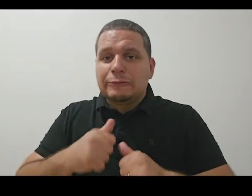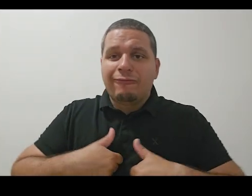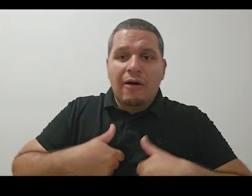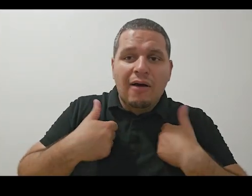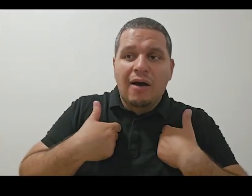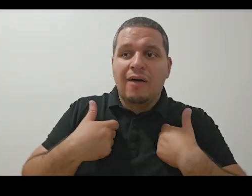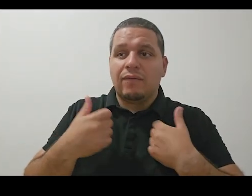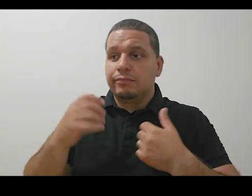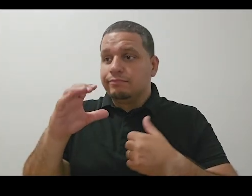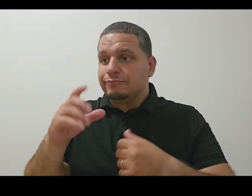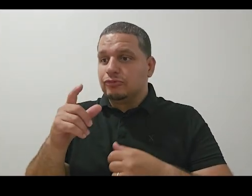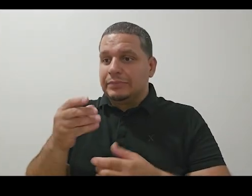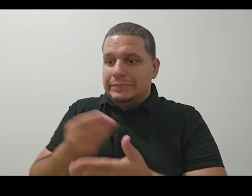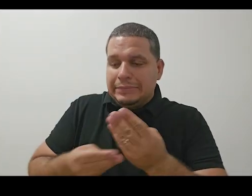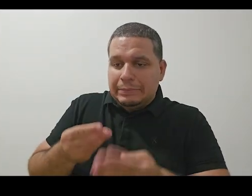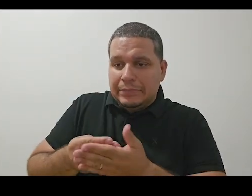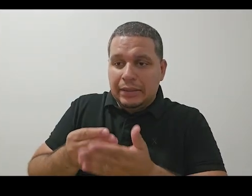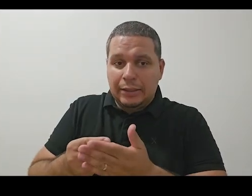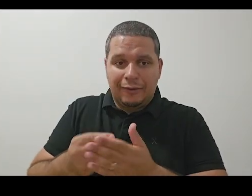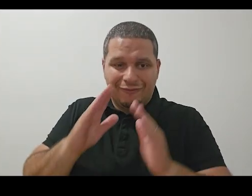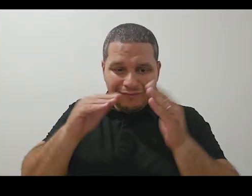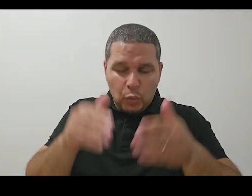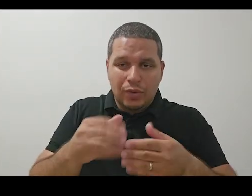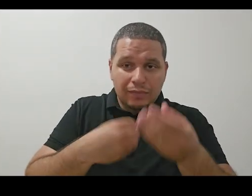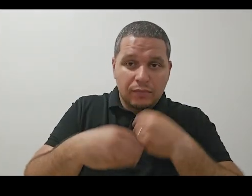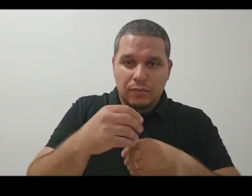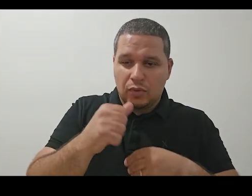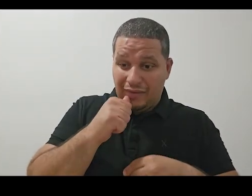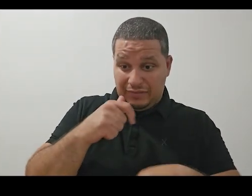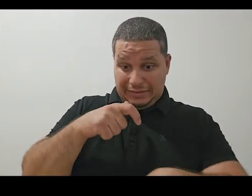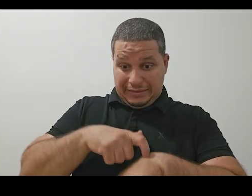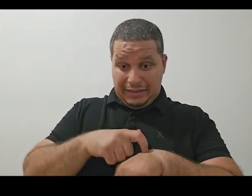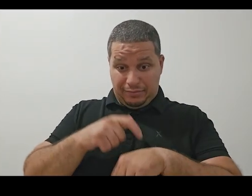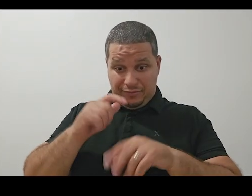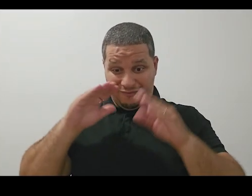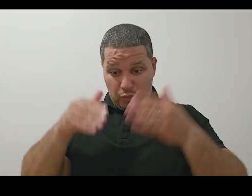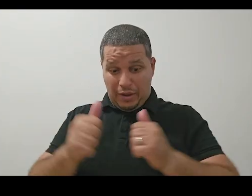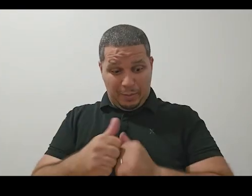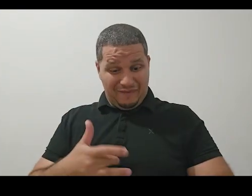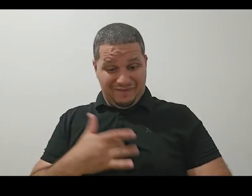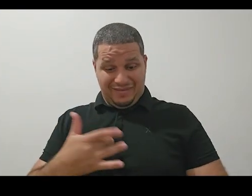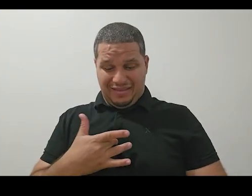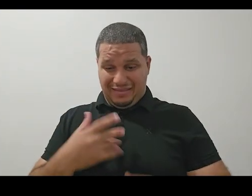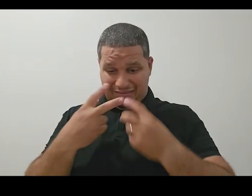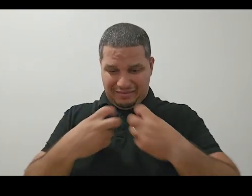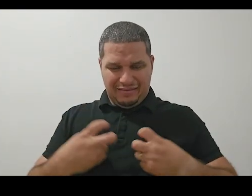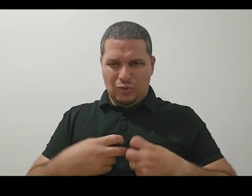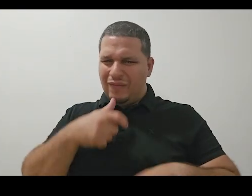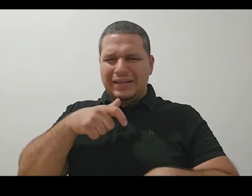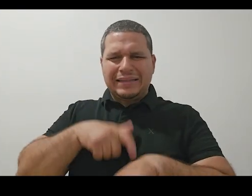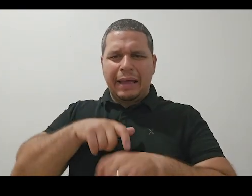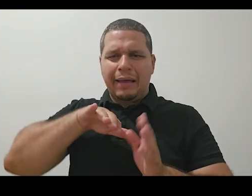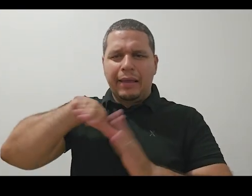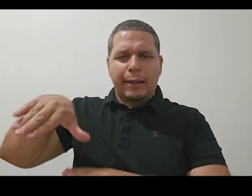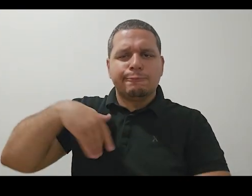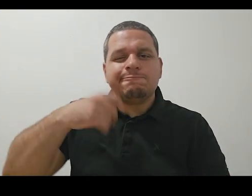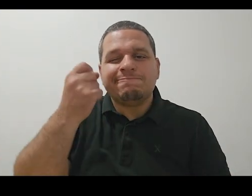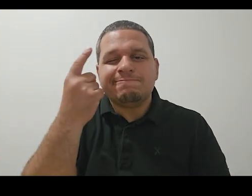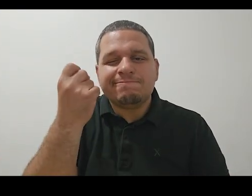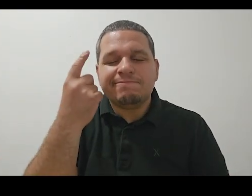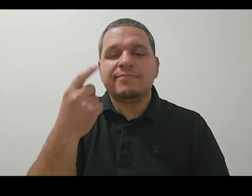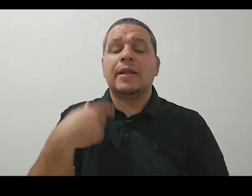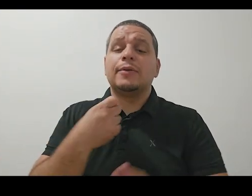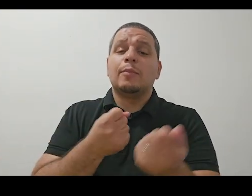really cannot care too much about, how you're feeling. So, I supported students